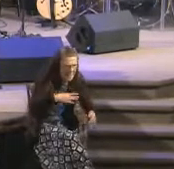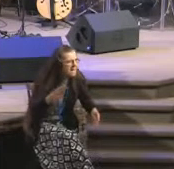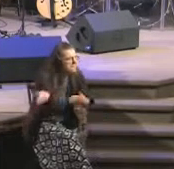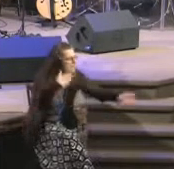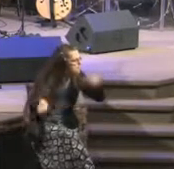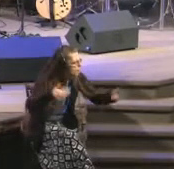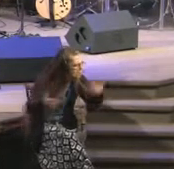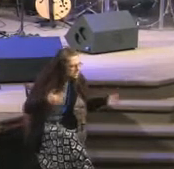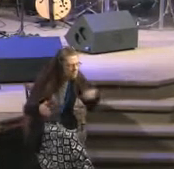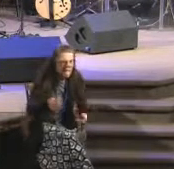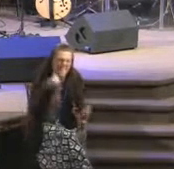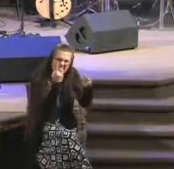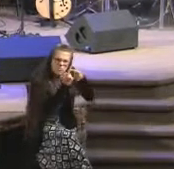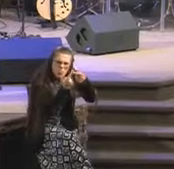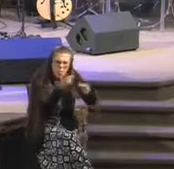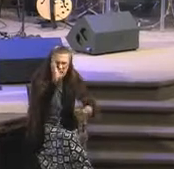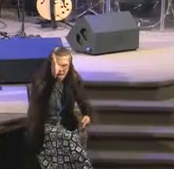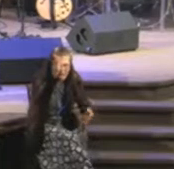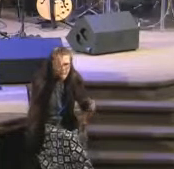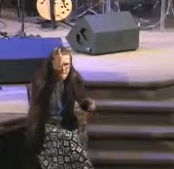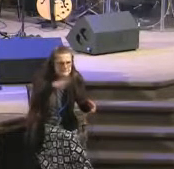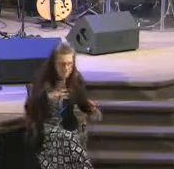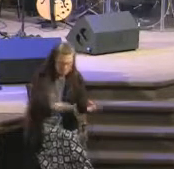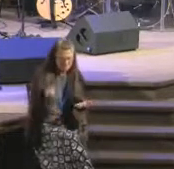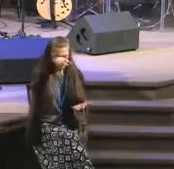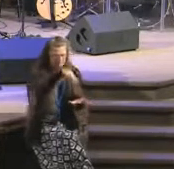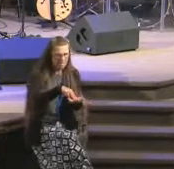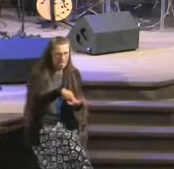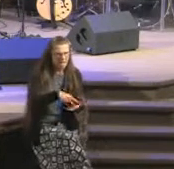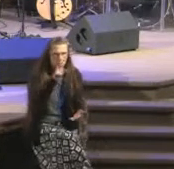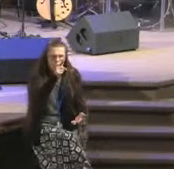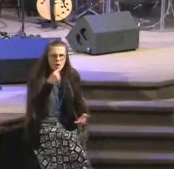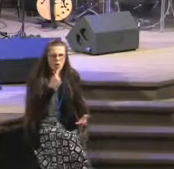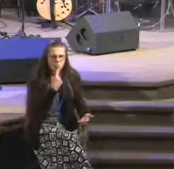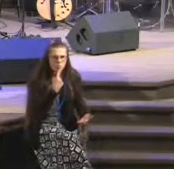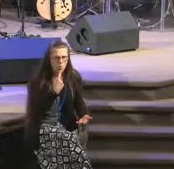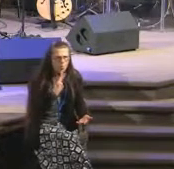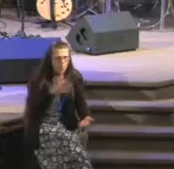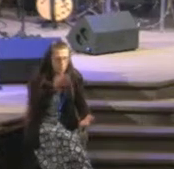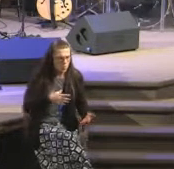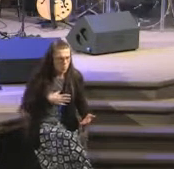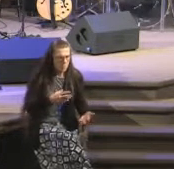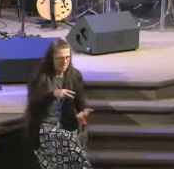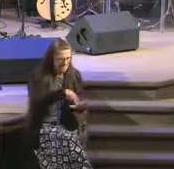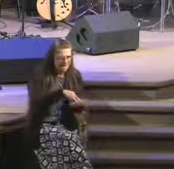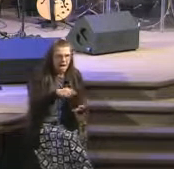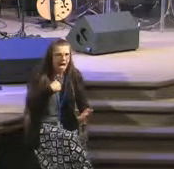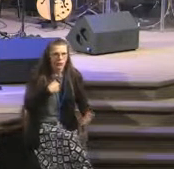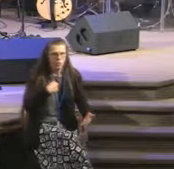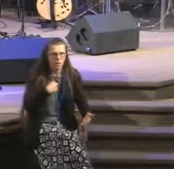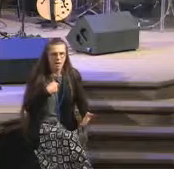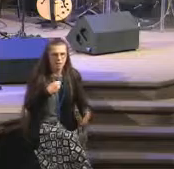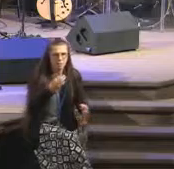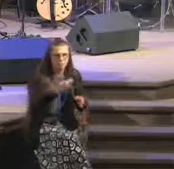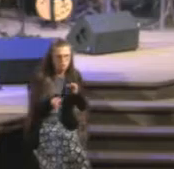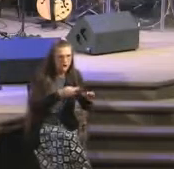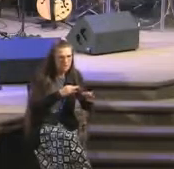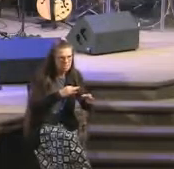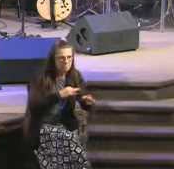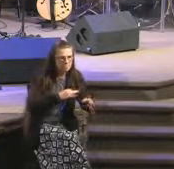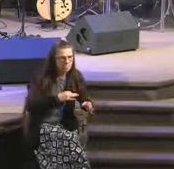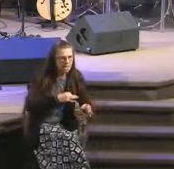on somebody, if one man will take a stand, if one woman will take a stand, I will. Don't have to judge.